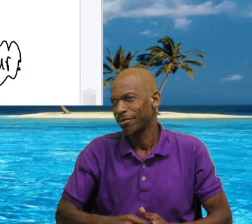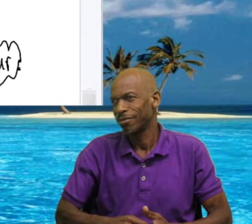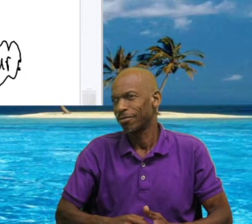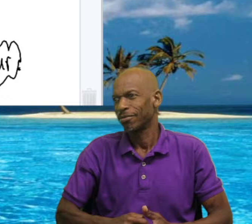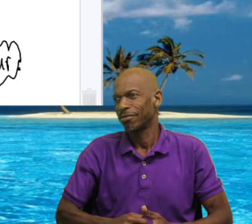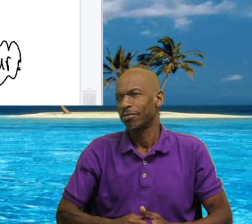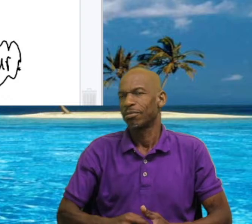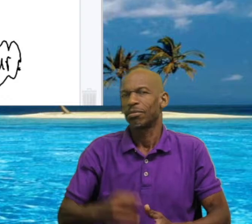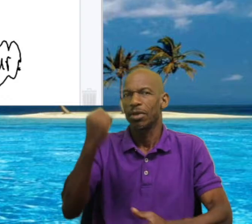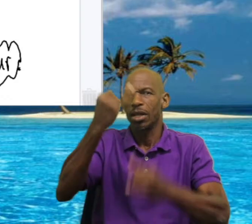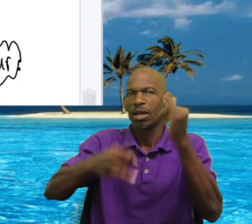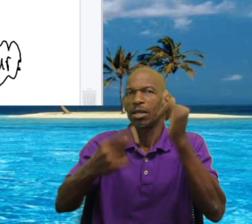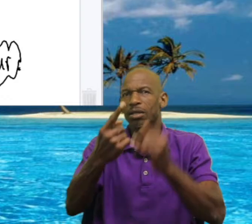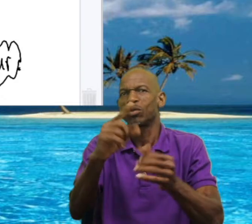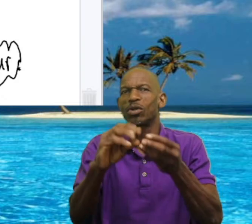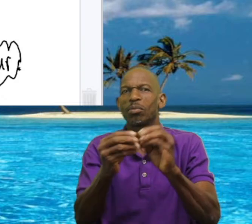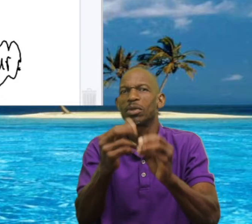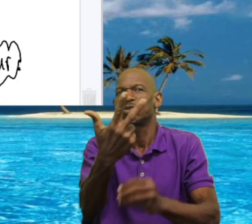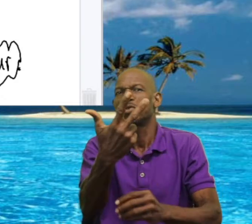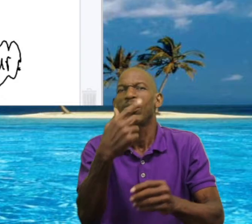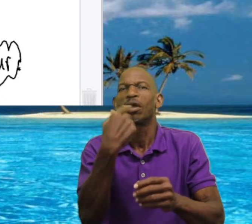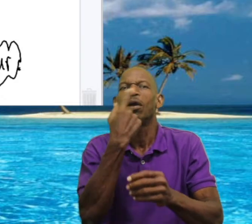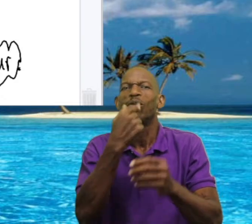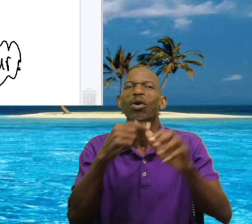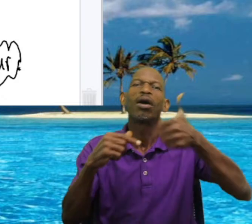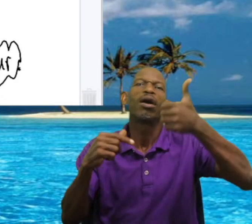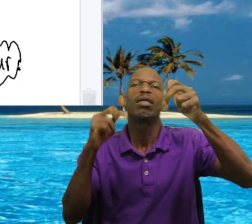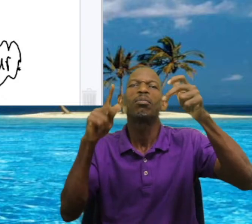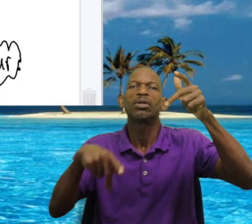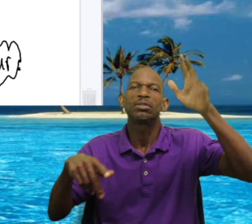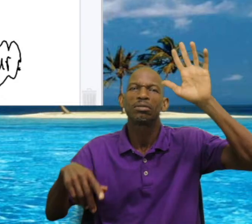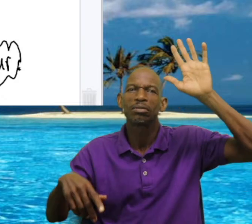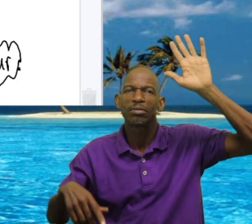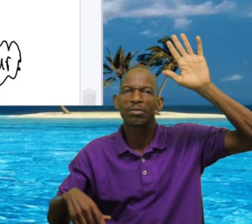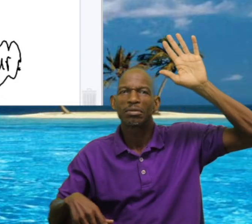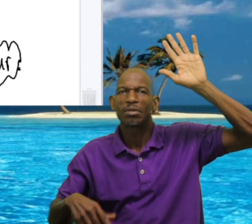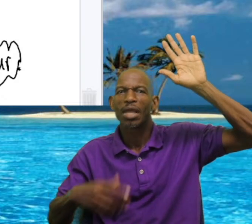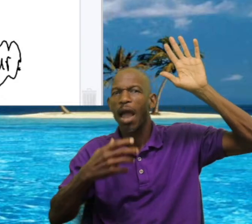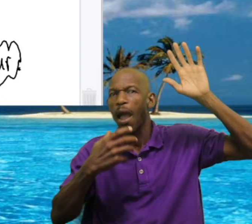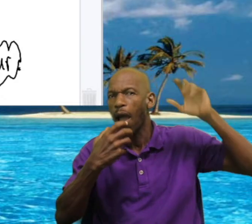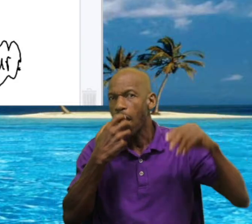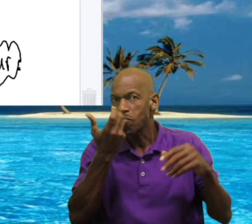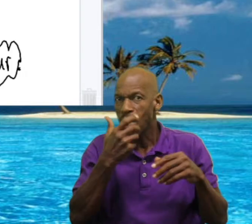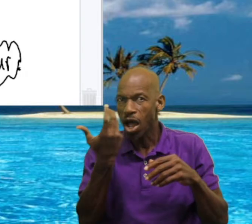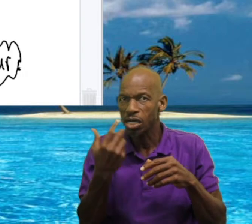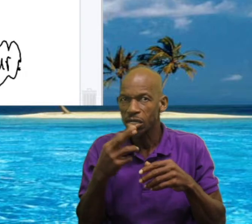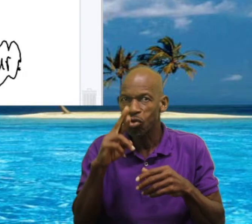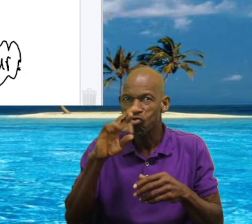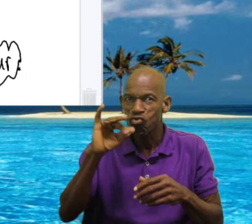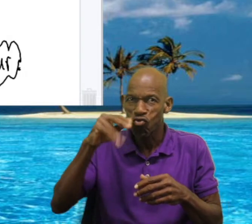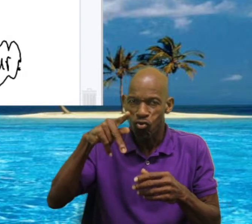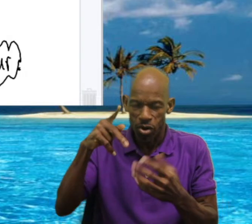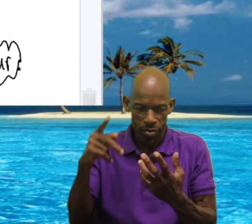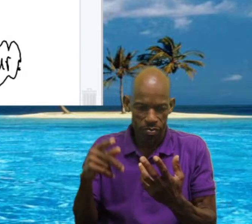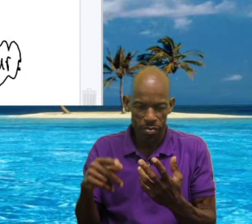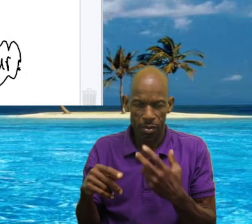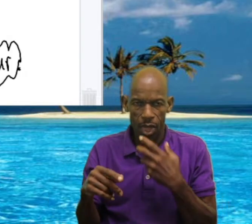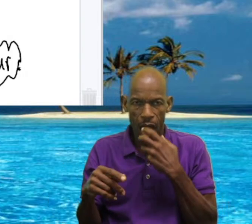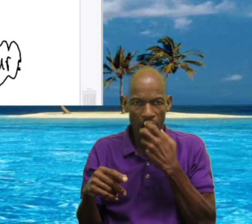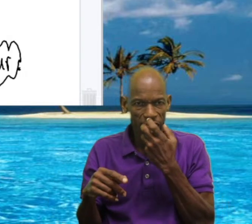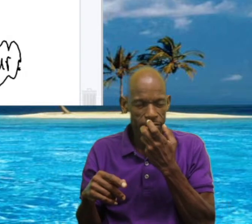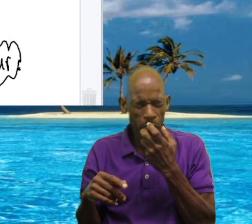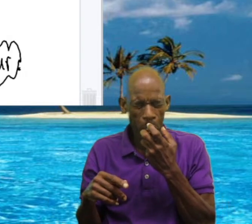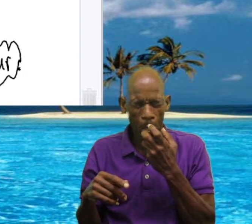Last one. Different person. The mango is ripe. Something, it